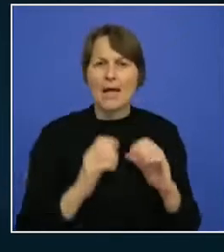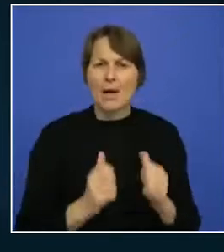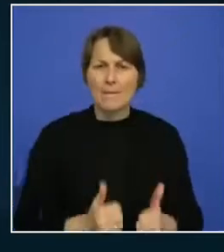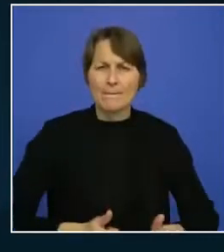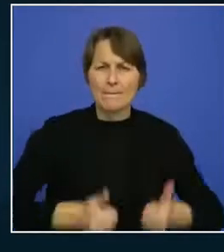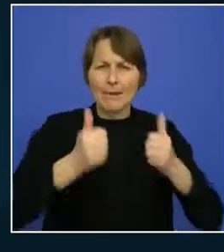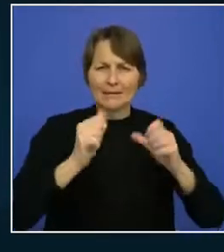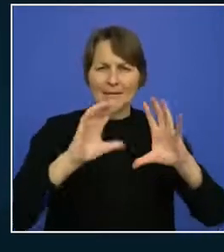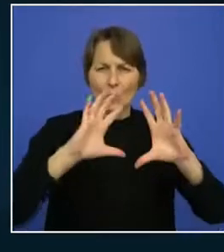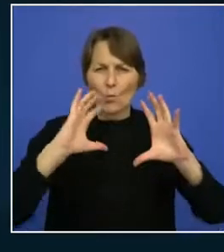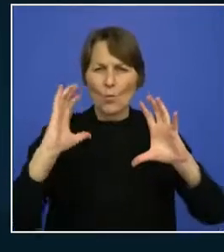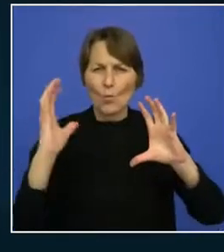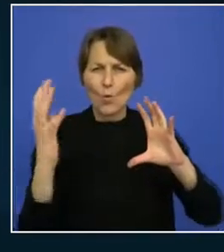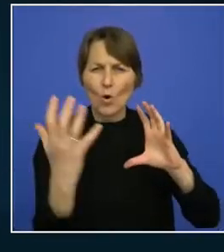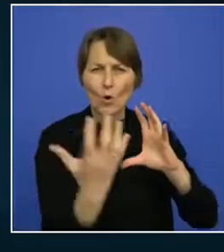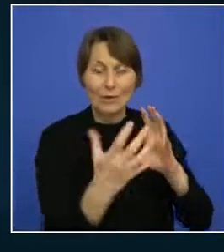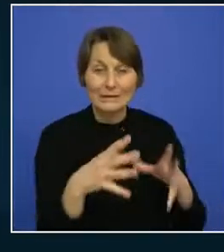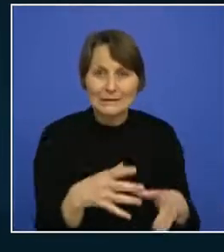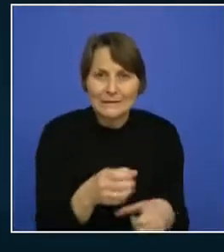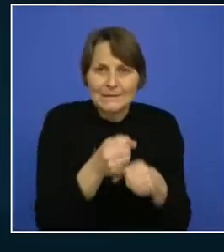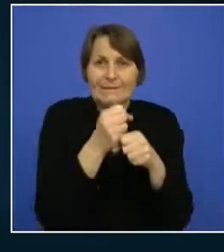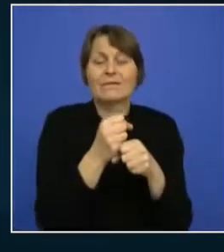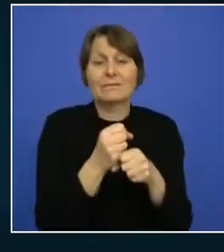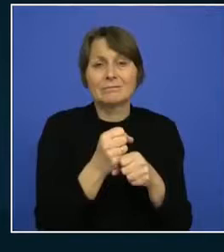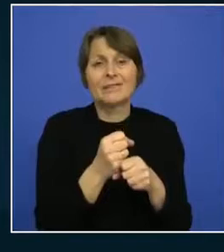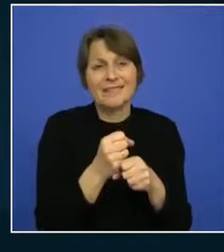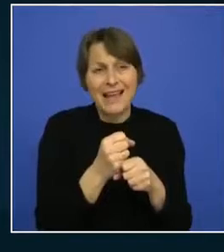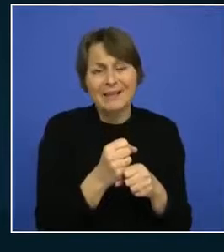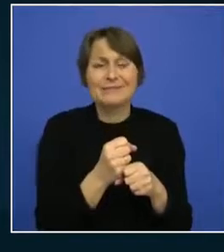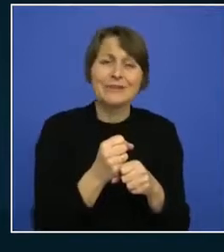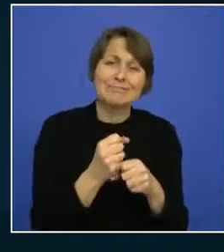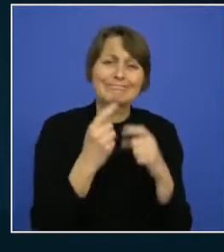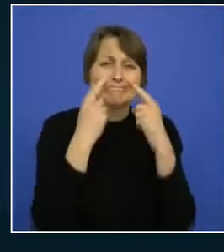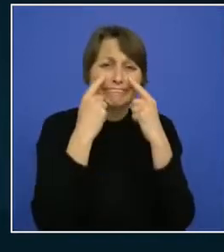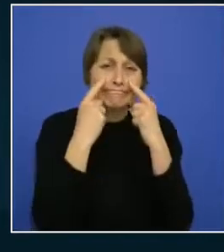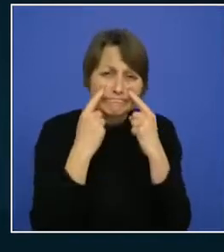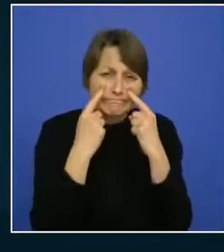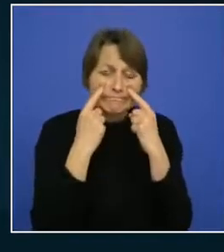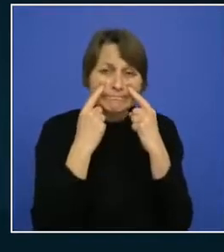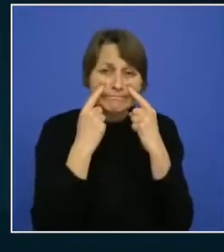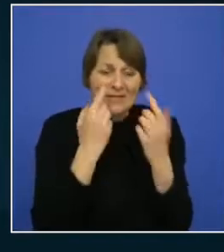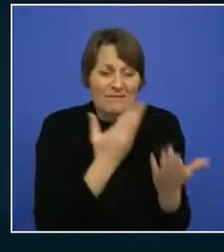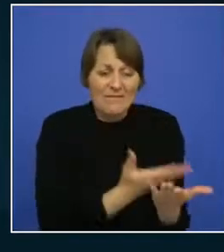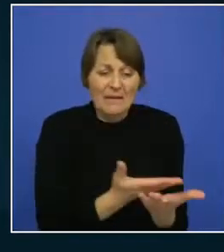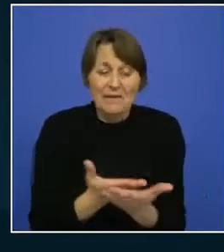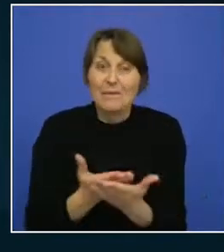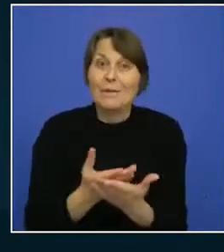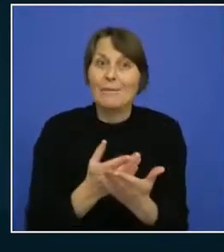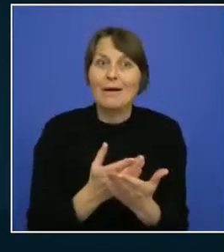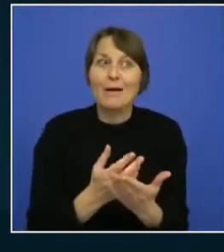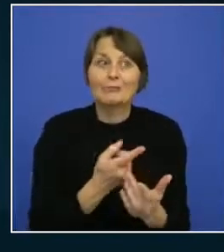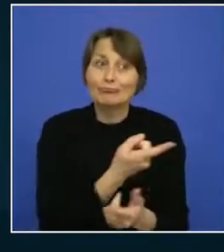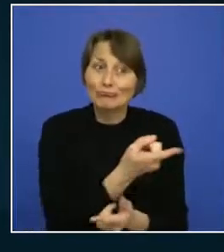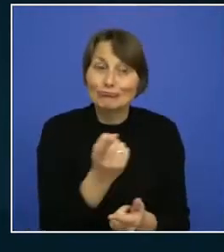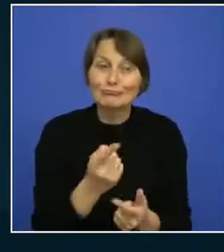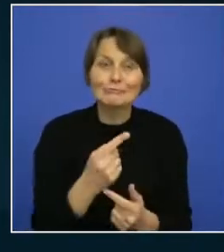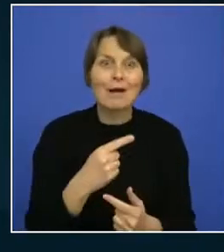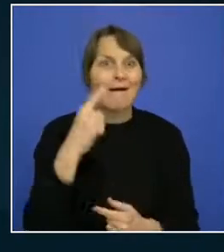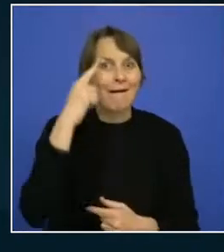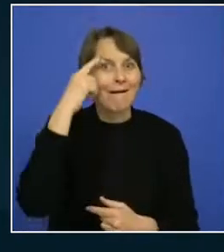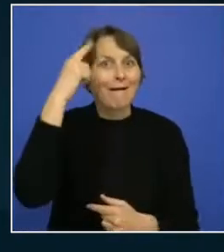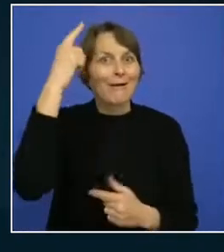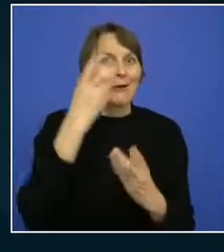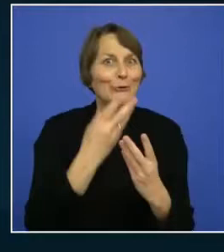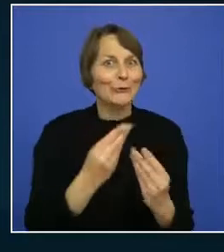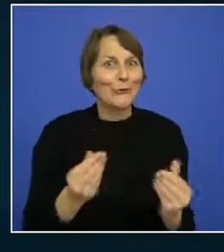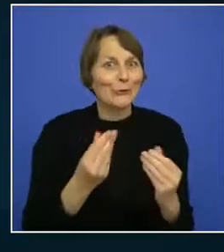there are sad facts as well, but there's a lot of hope in this solutioning community. So if you're interested or you're going to